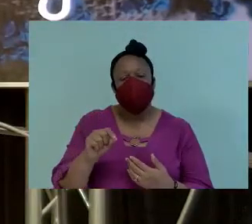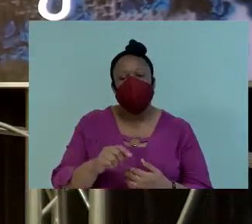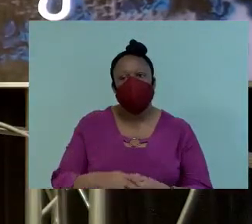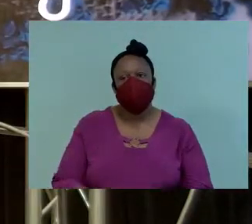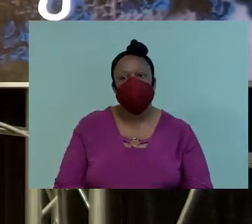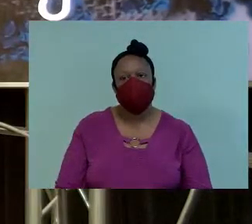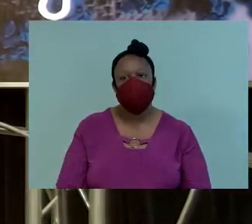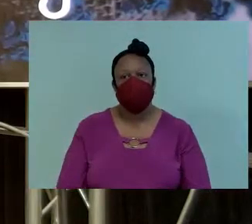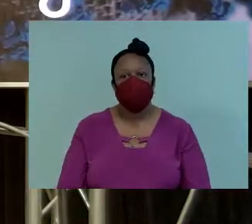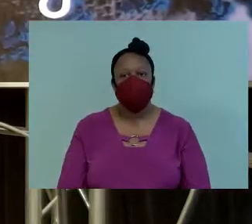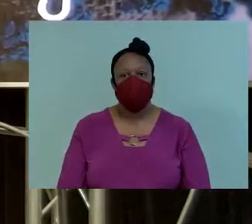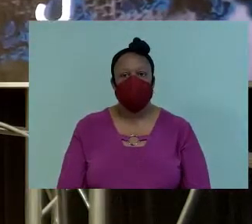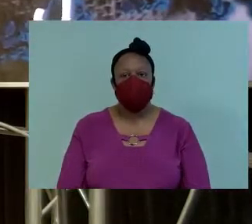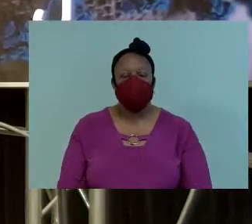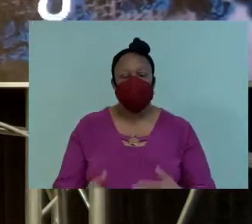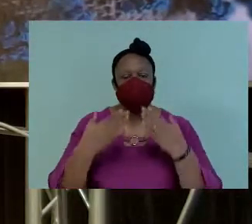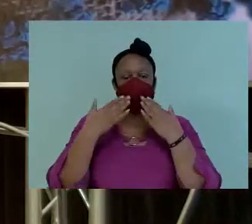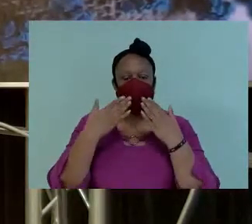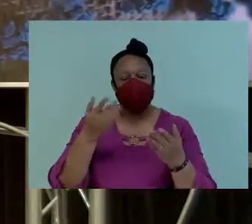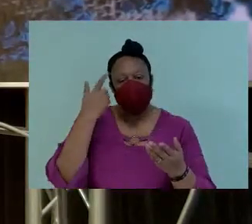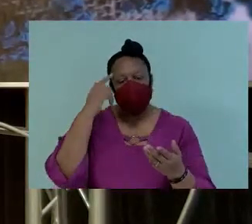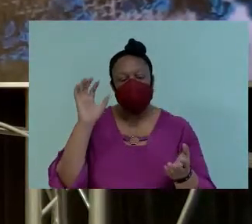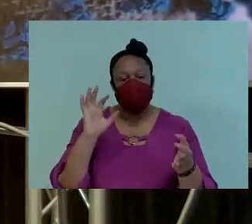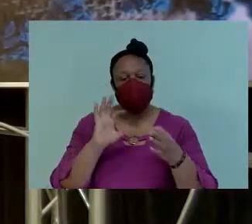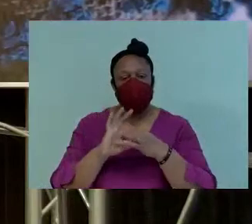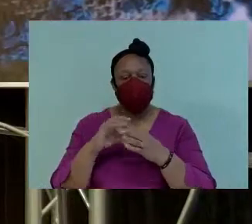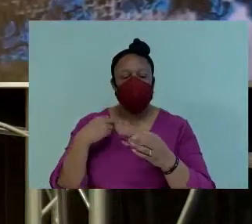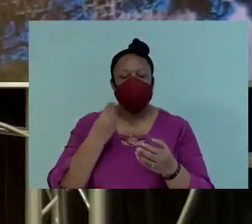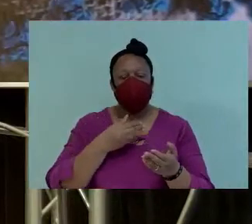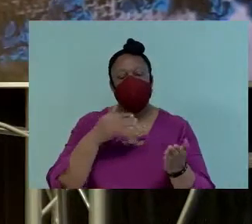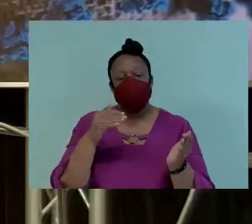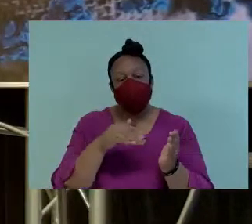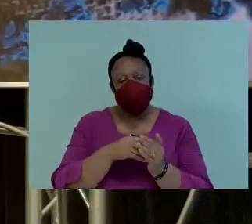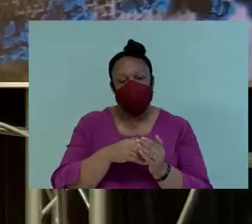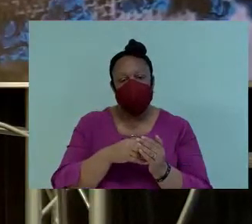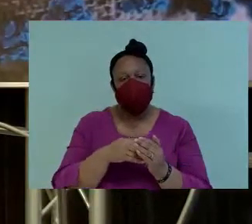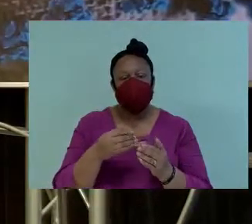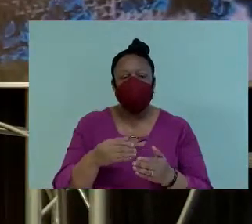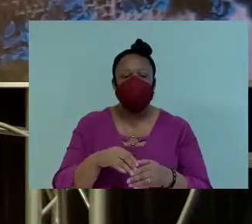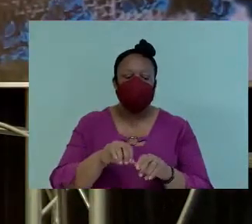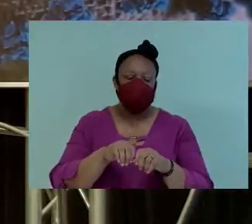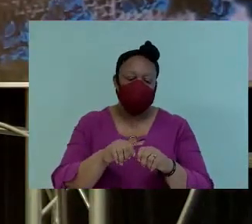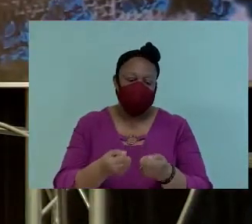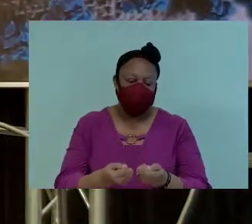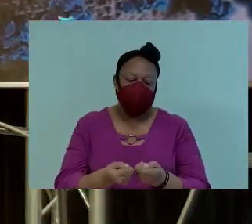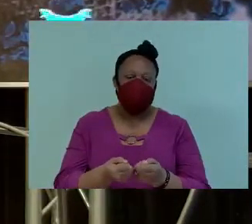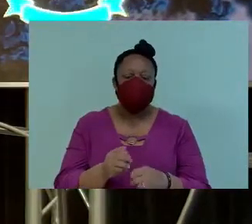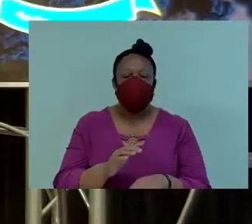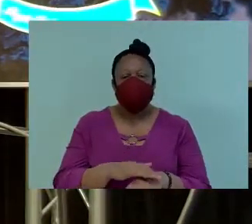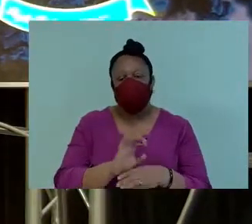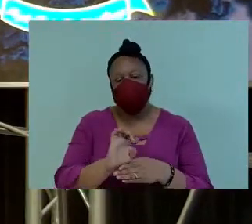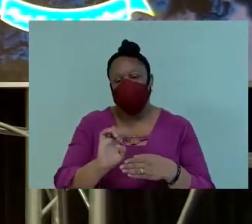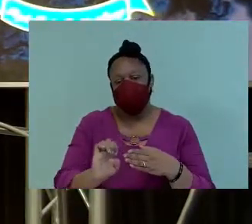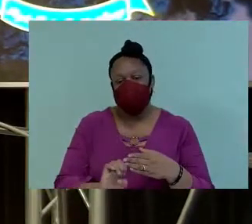Roy Williams. We thank you for joining us again after we've had that break on the